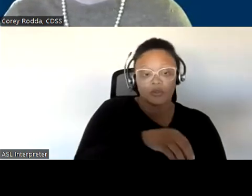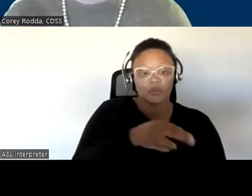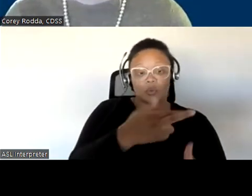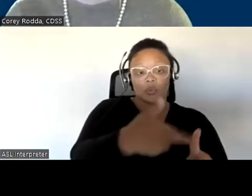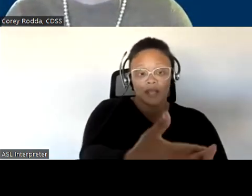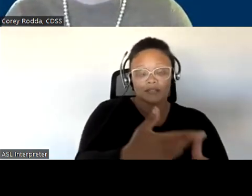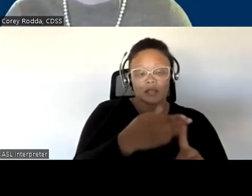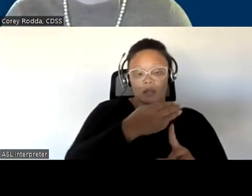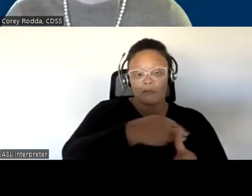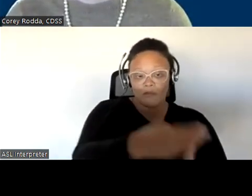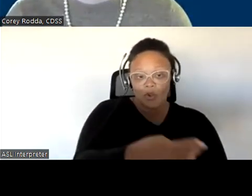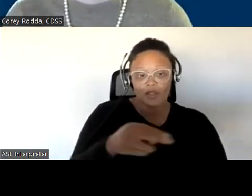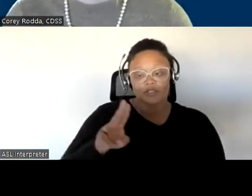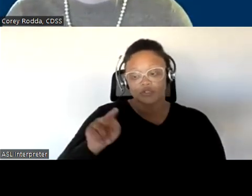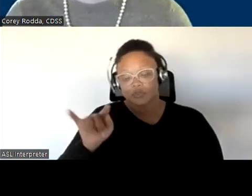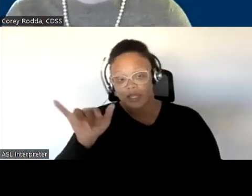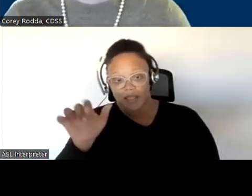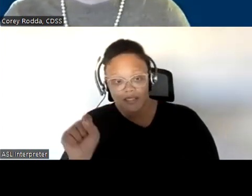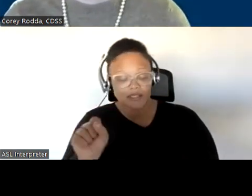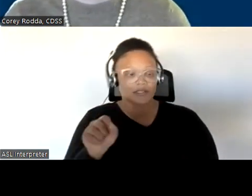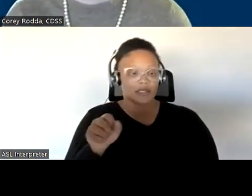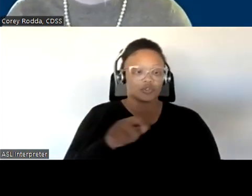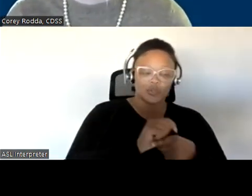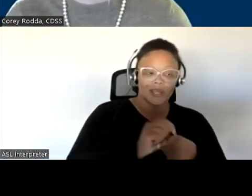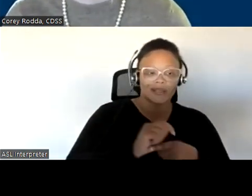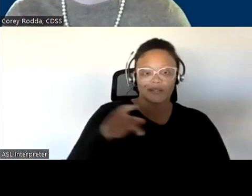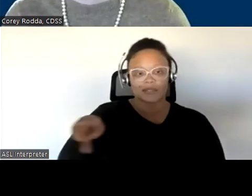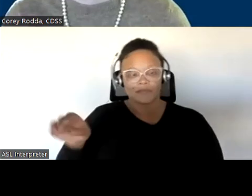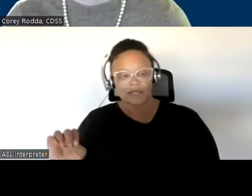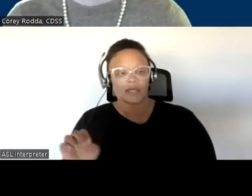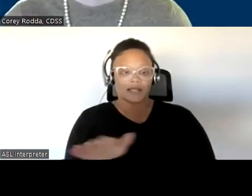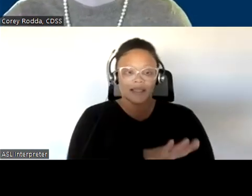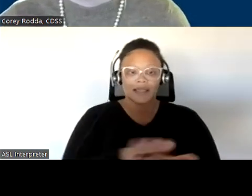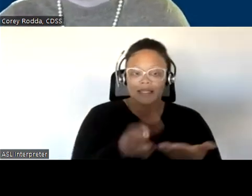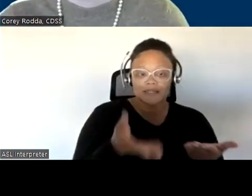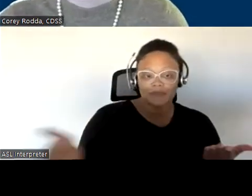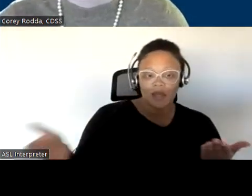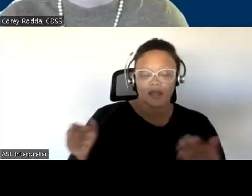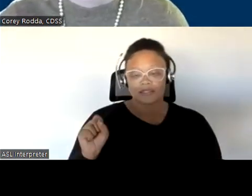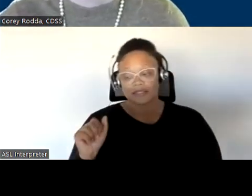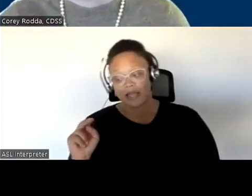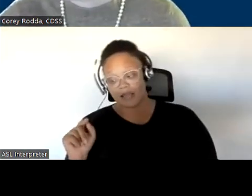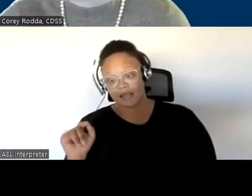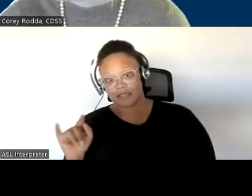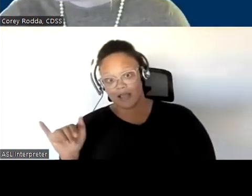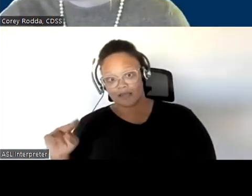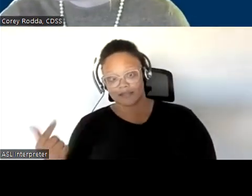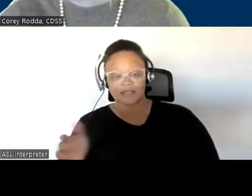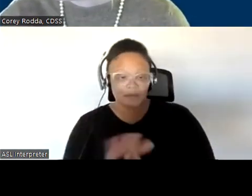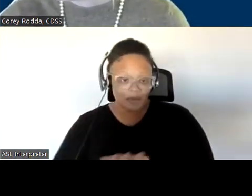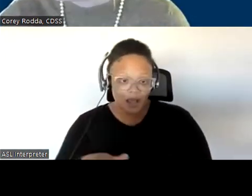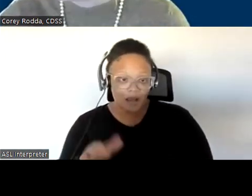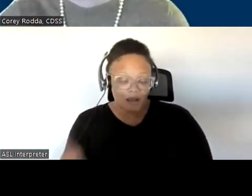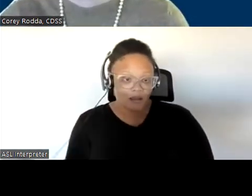continue childcare, training, PPE, cleaning and sanitizing supplies, and mental health support for staff